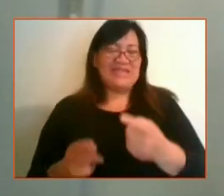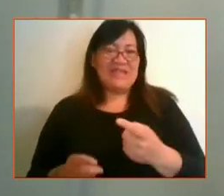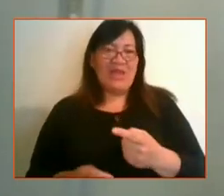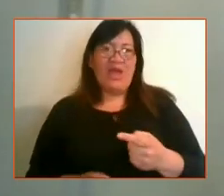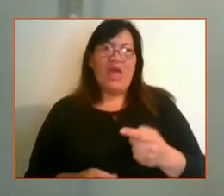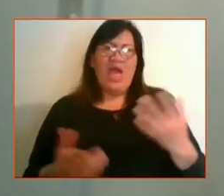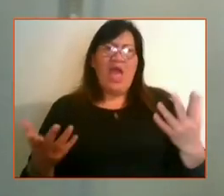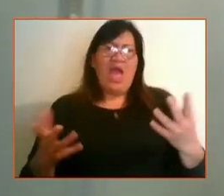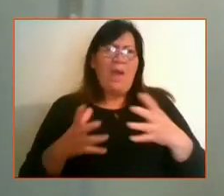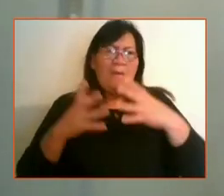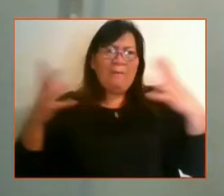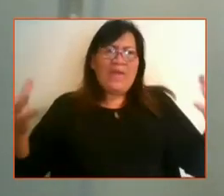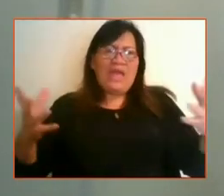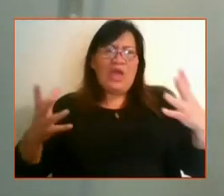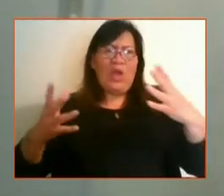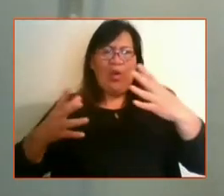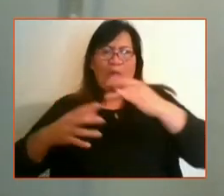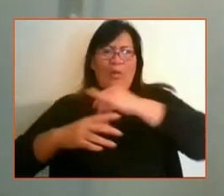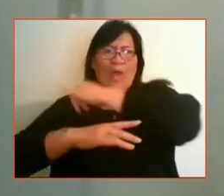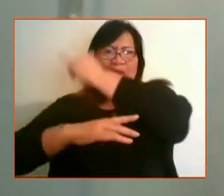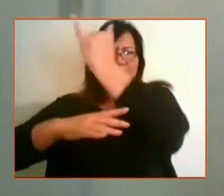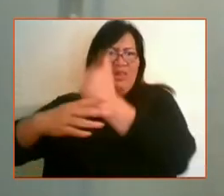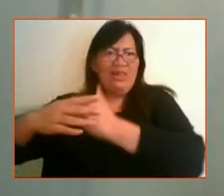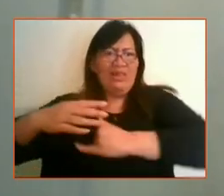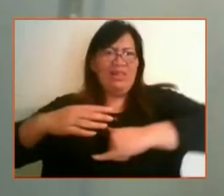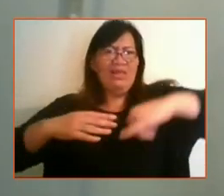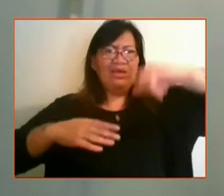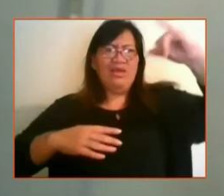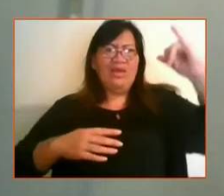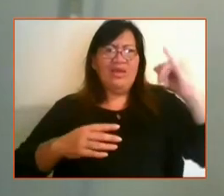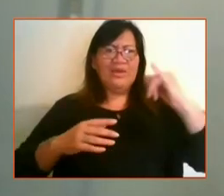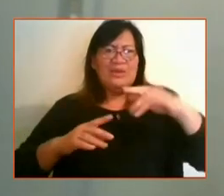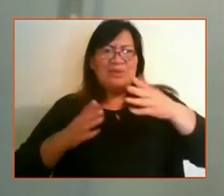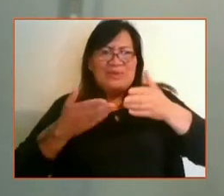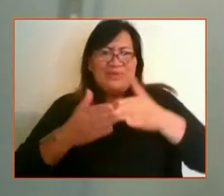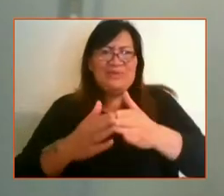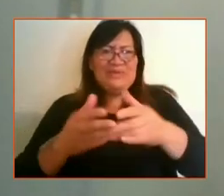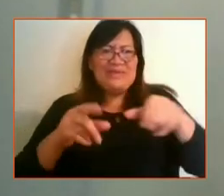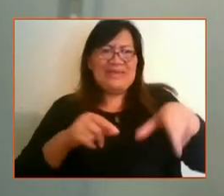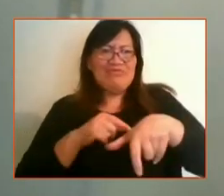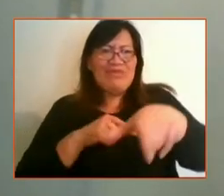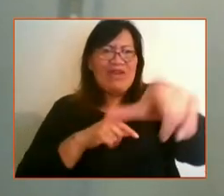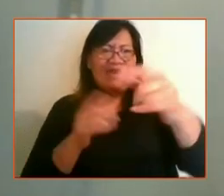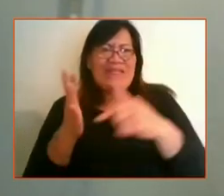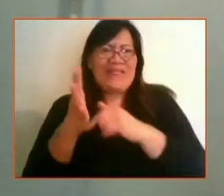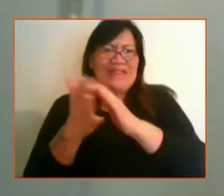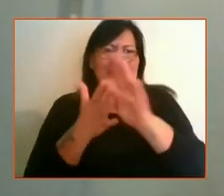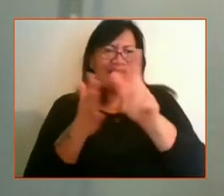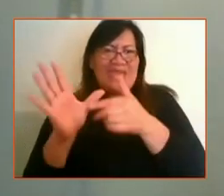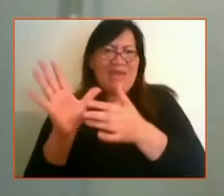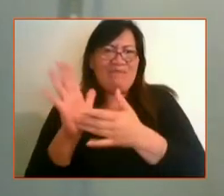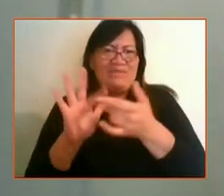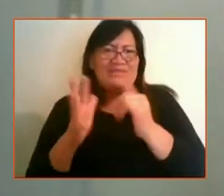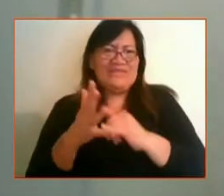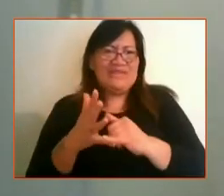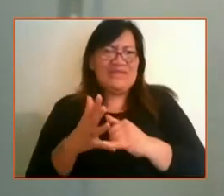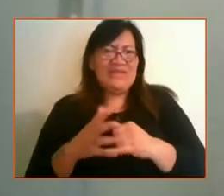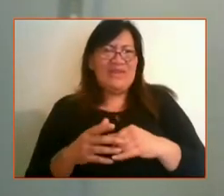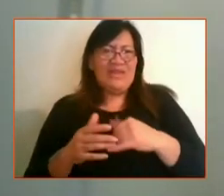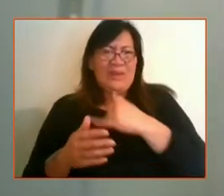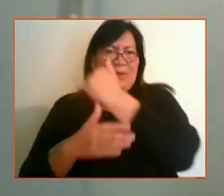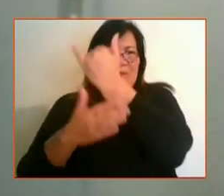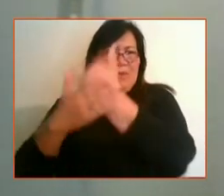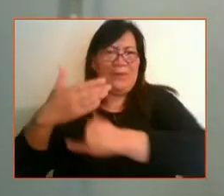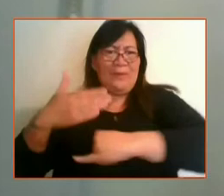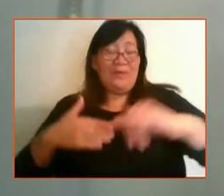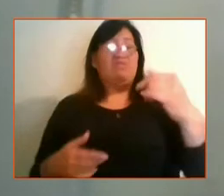whale came up the Thames River early hours of that morning, and us as Māori and Pacific totally